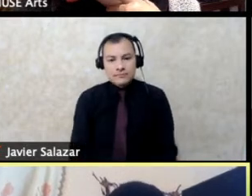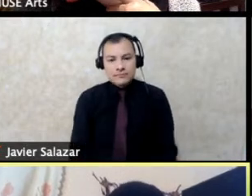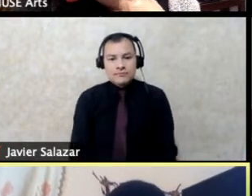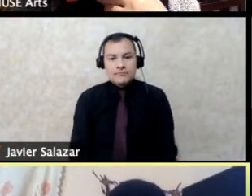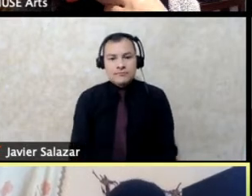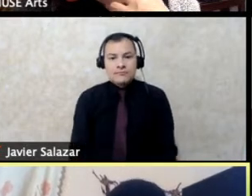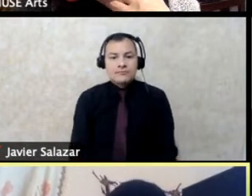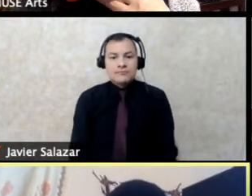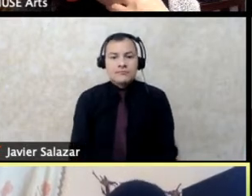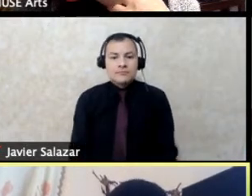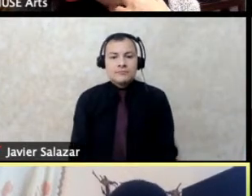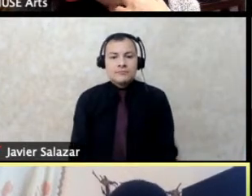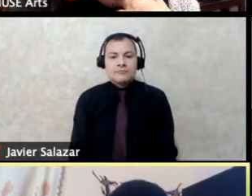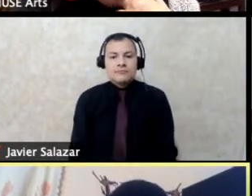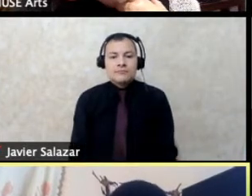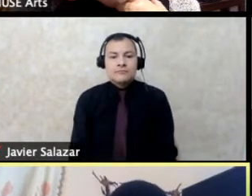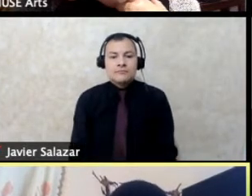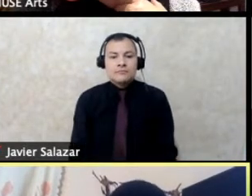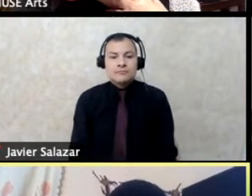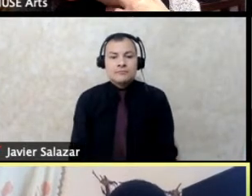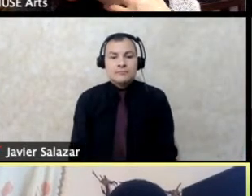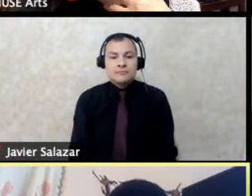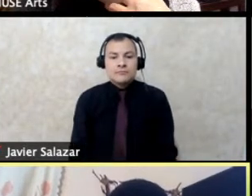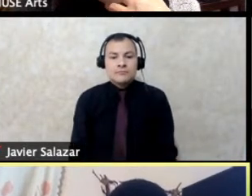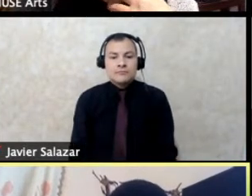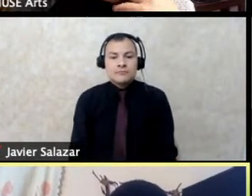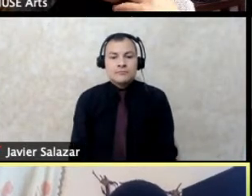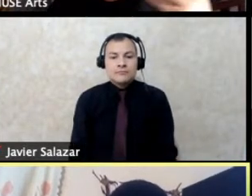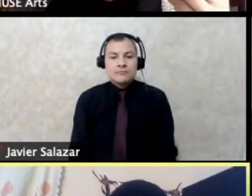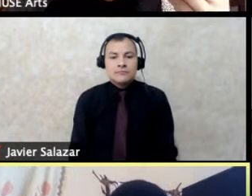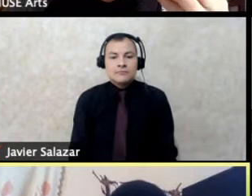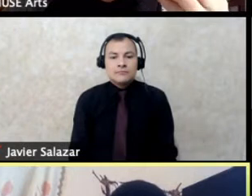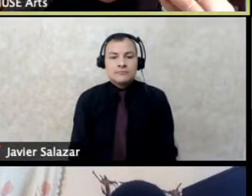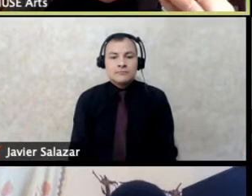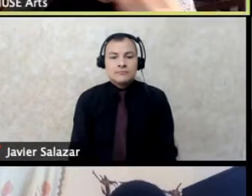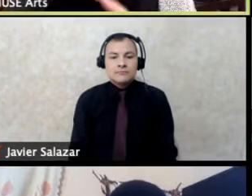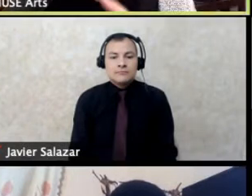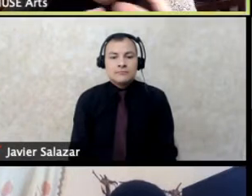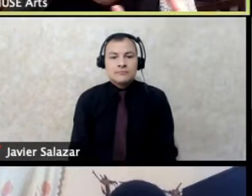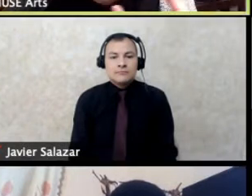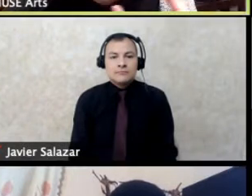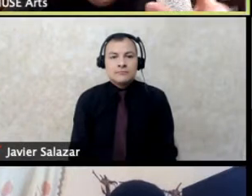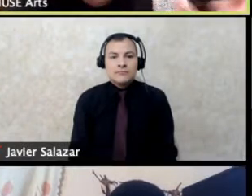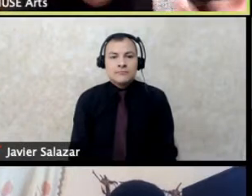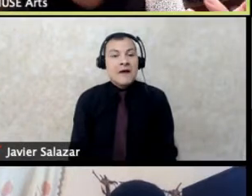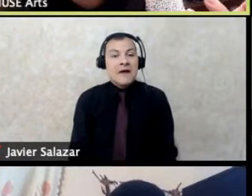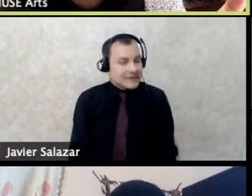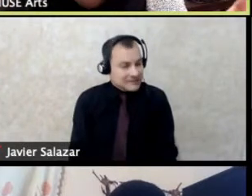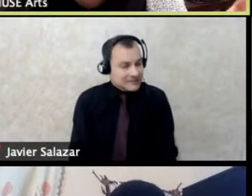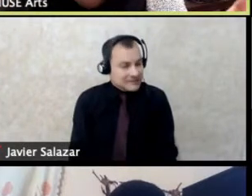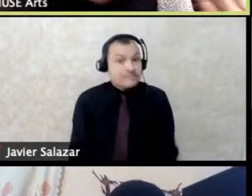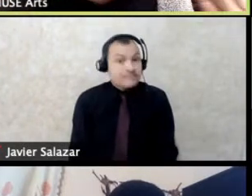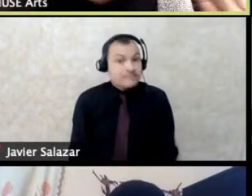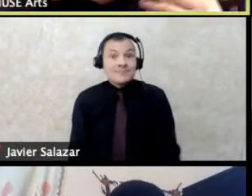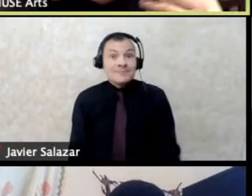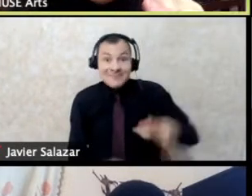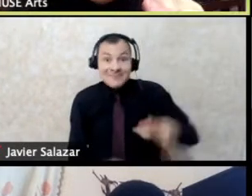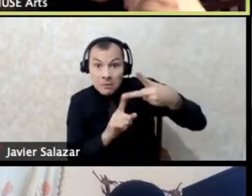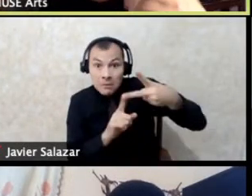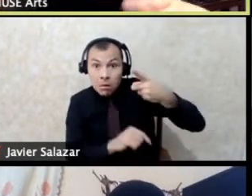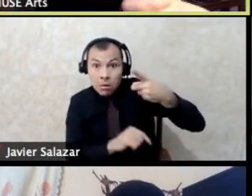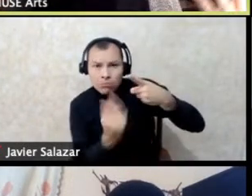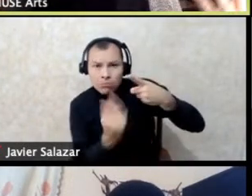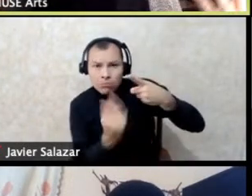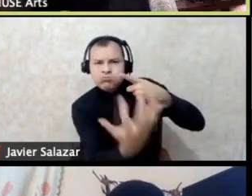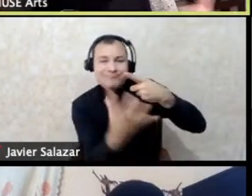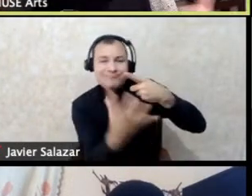theater as we've known it. Y por los primeros meses nosotros estuvimos bastante confundidos. Primero porque no había la